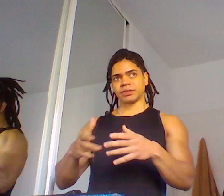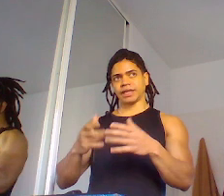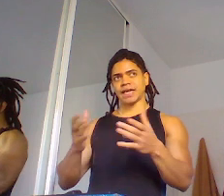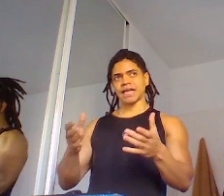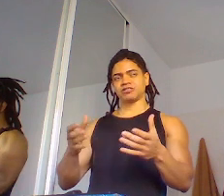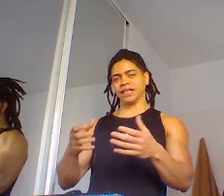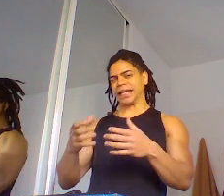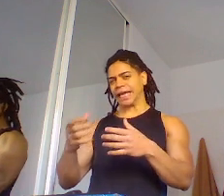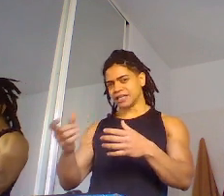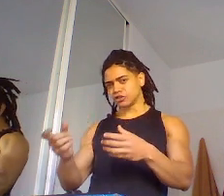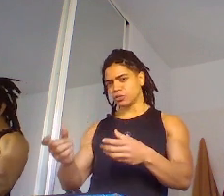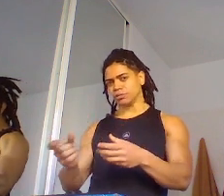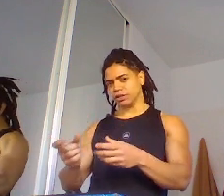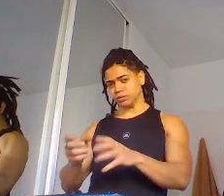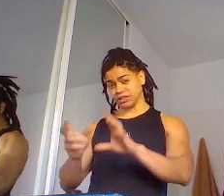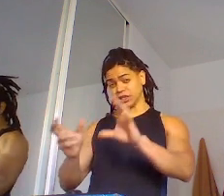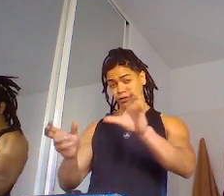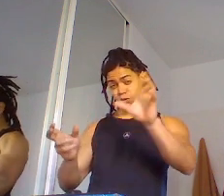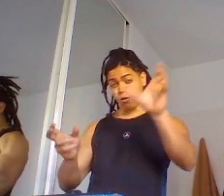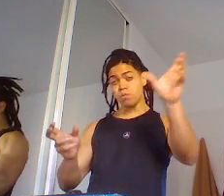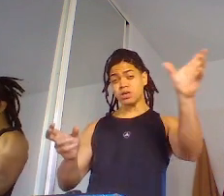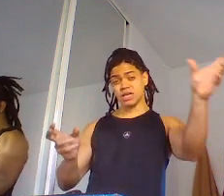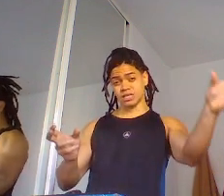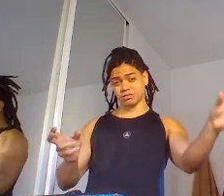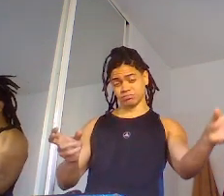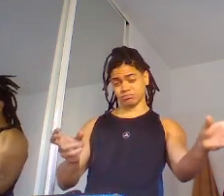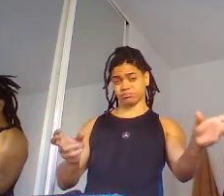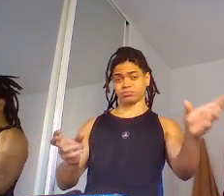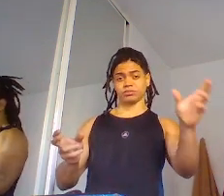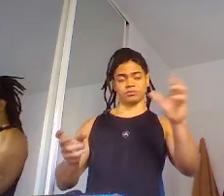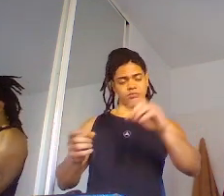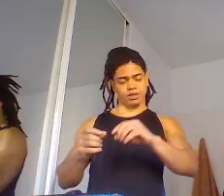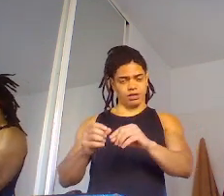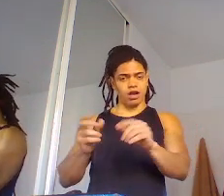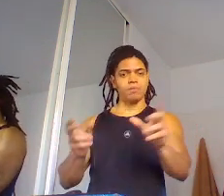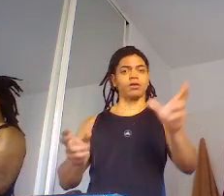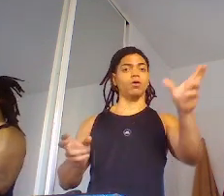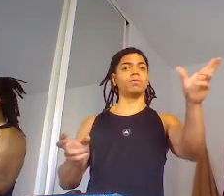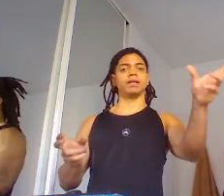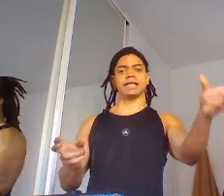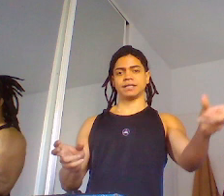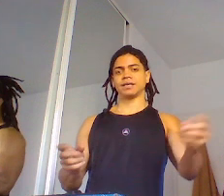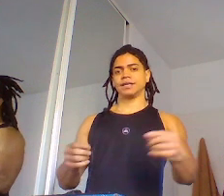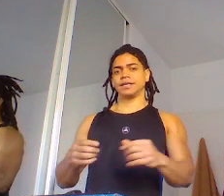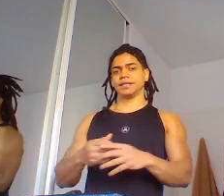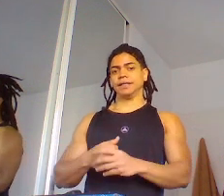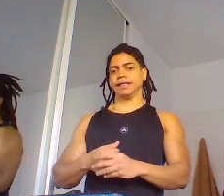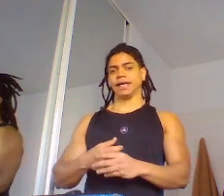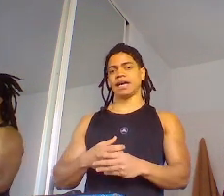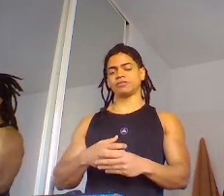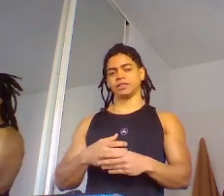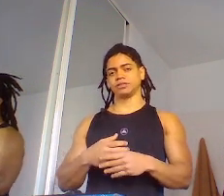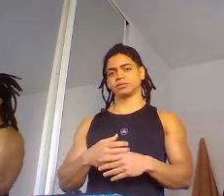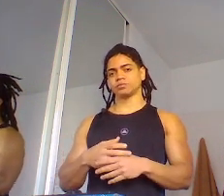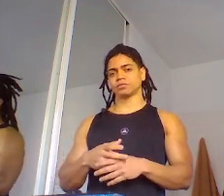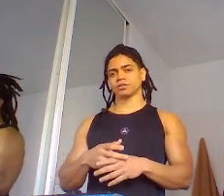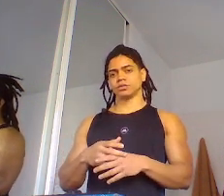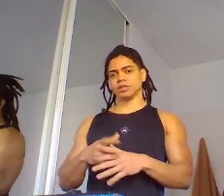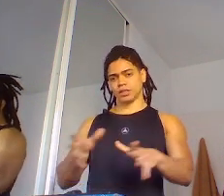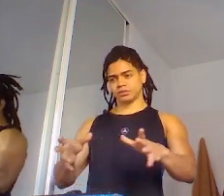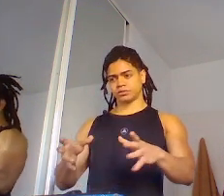And cash and cash equivalent, which is another operating, a common operating